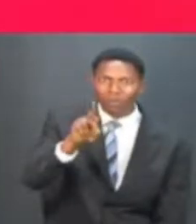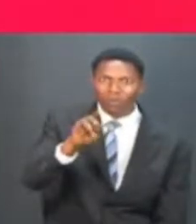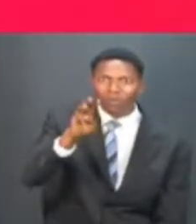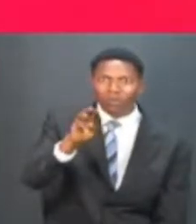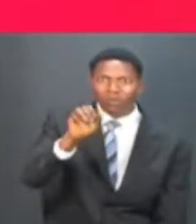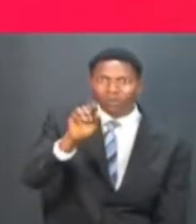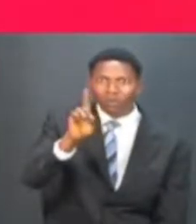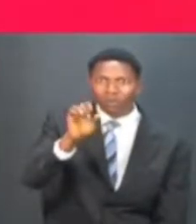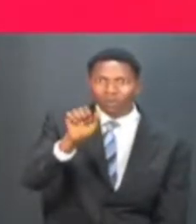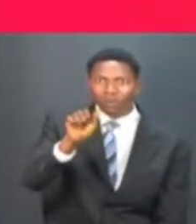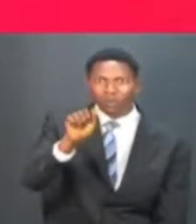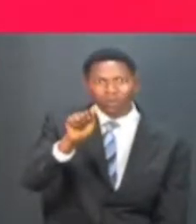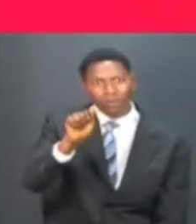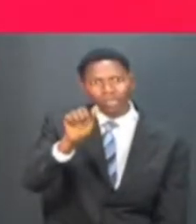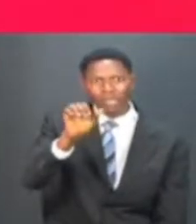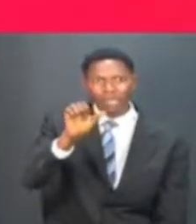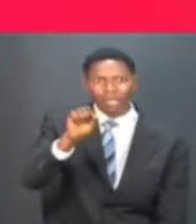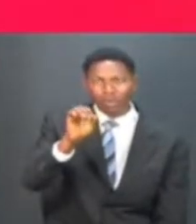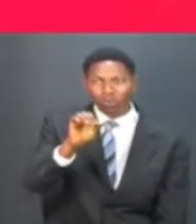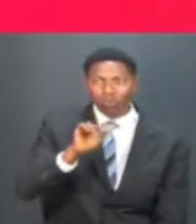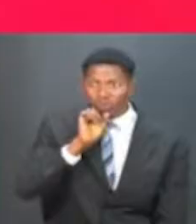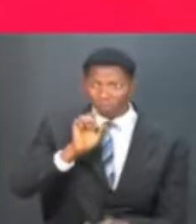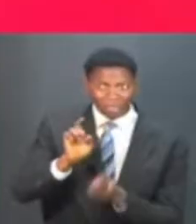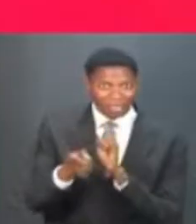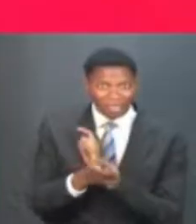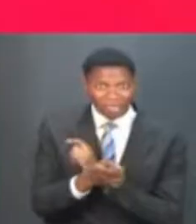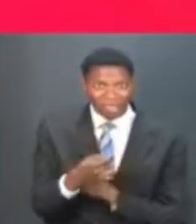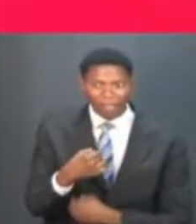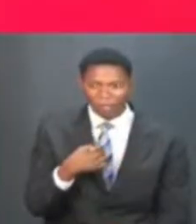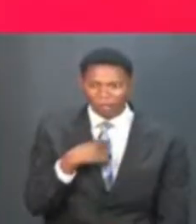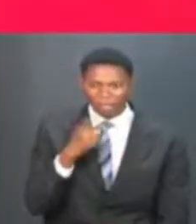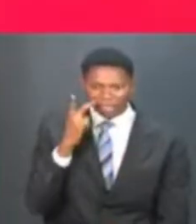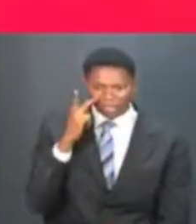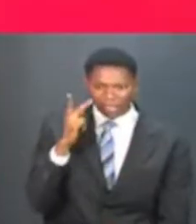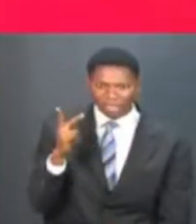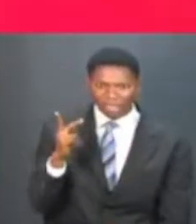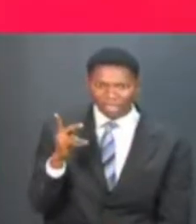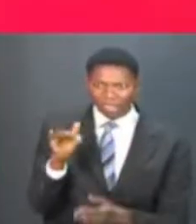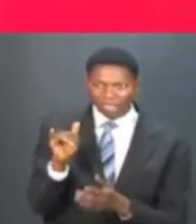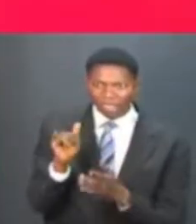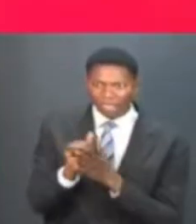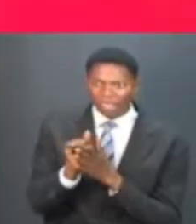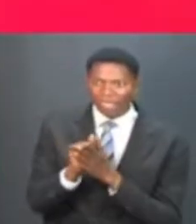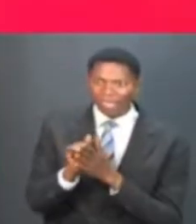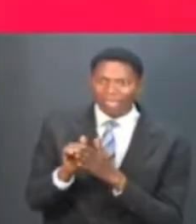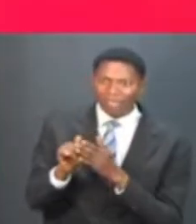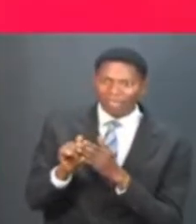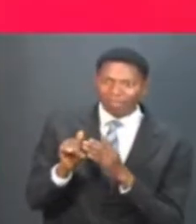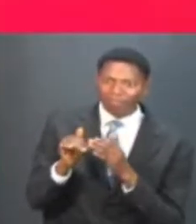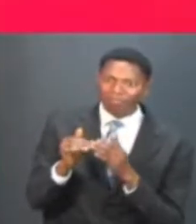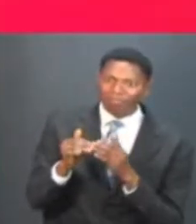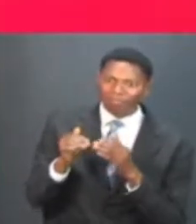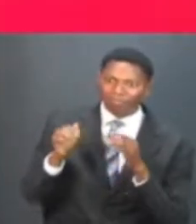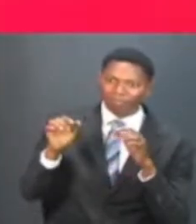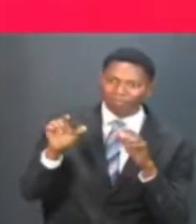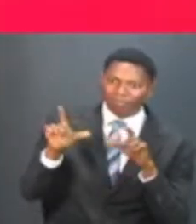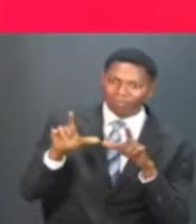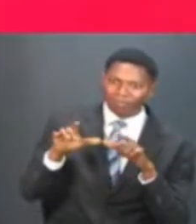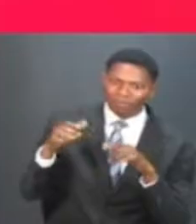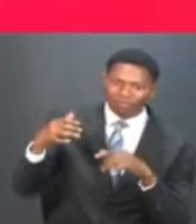changed. Oh, I've seen that the ranking member of the health